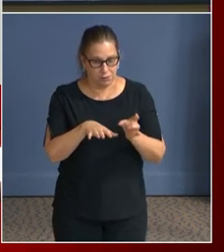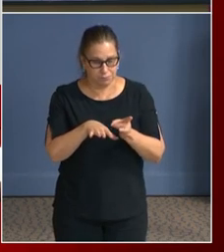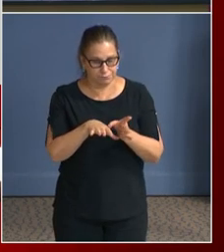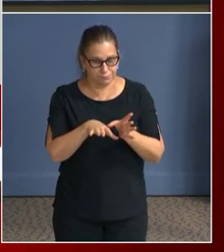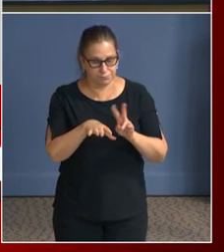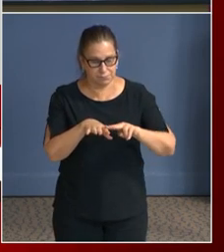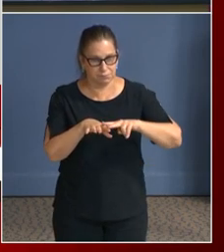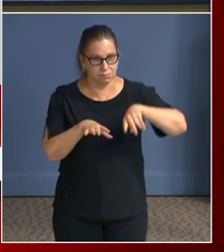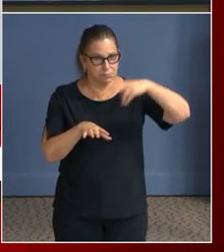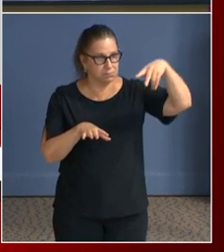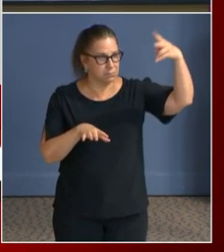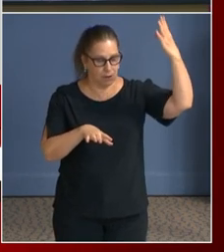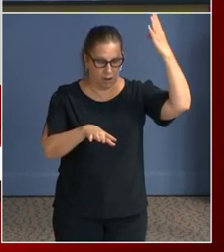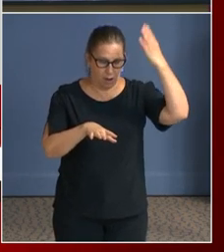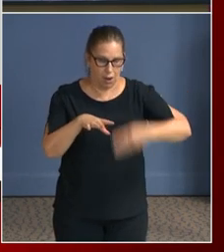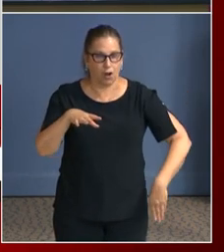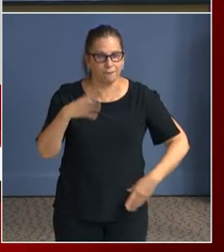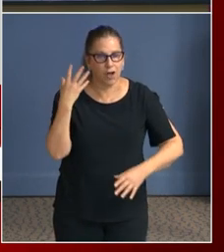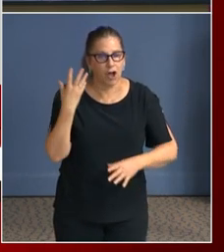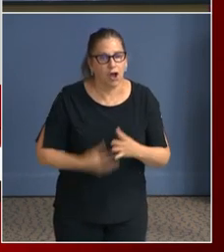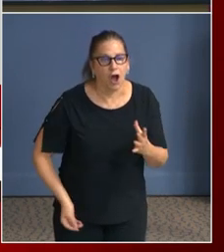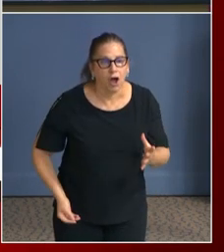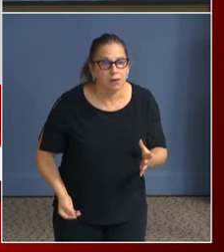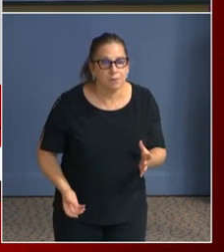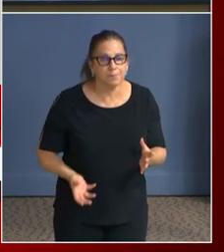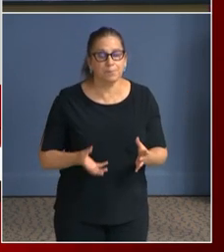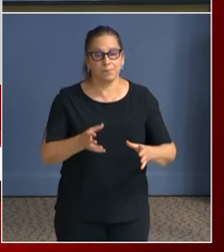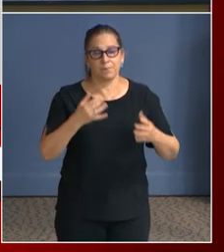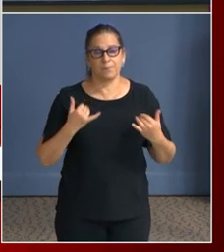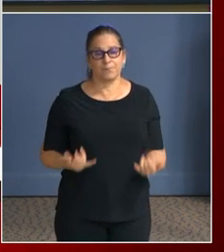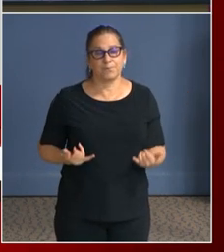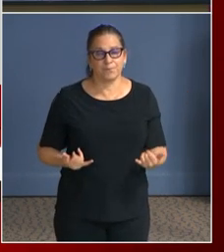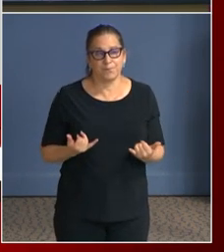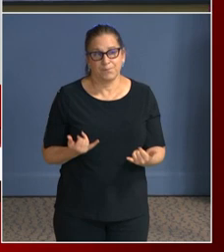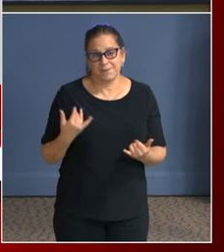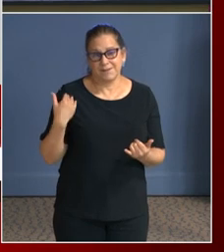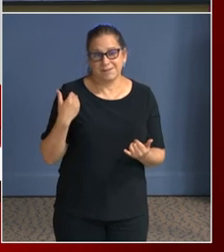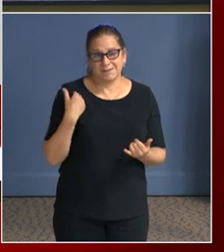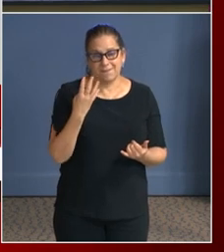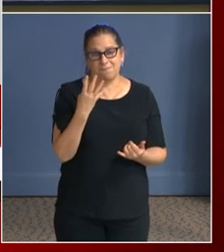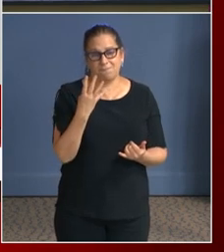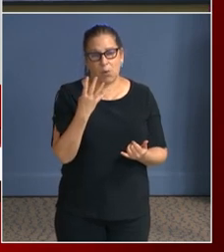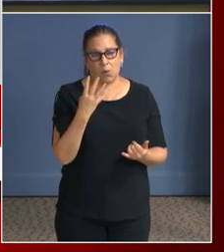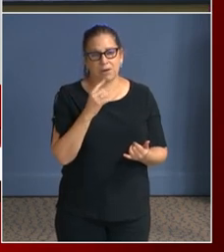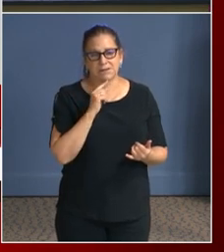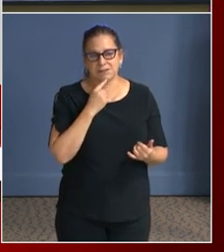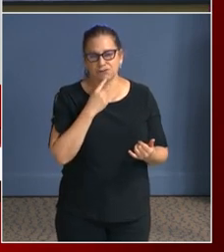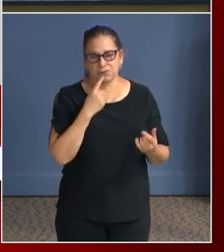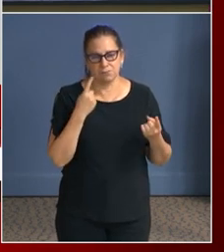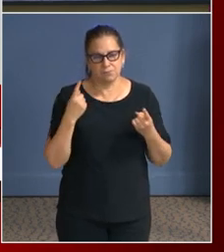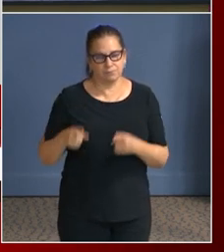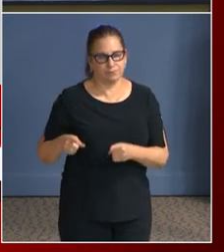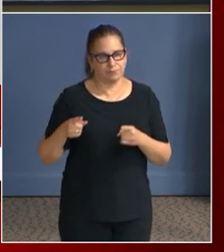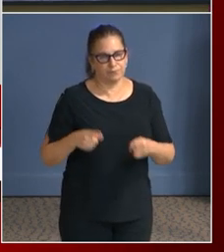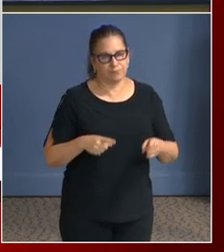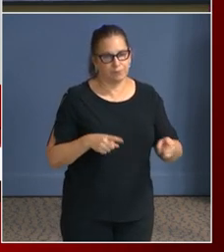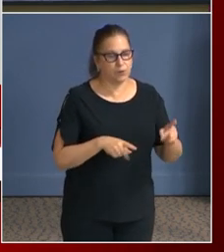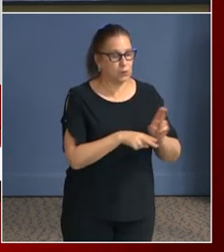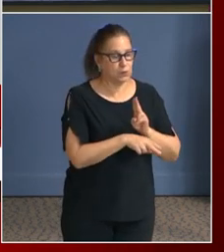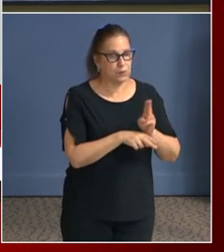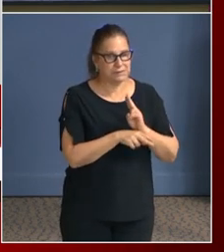had 4 serious incidents related to the use of illegal fireworks, including